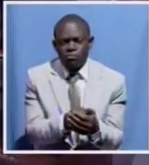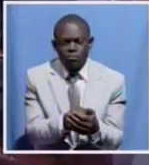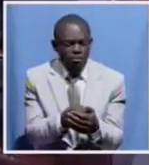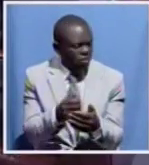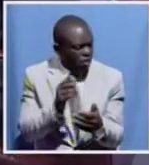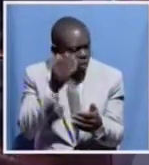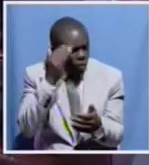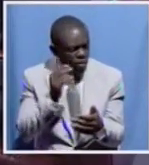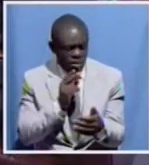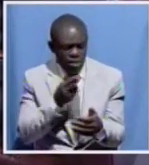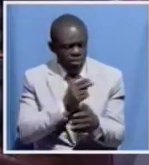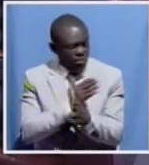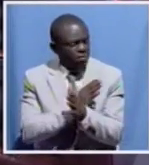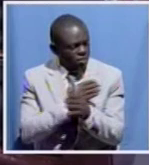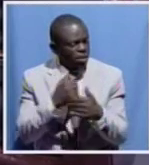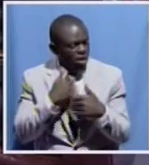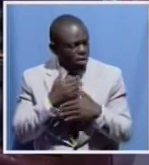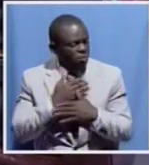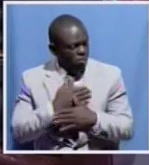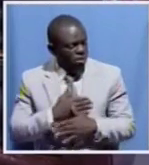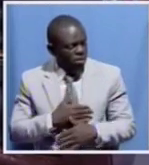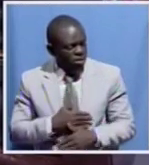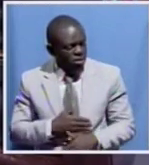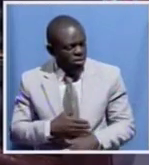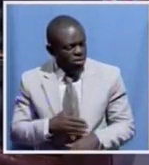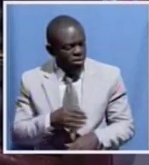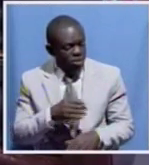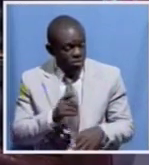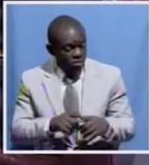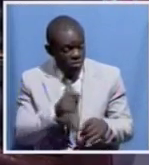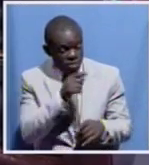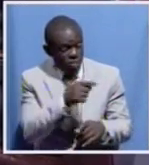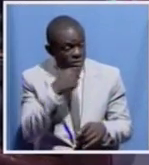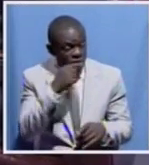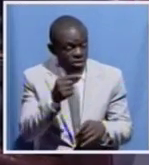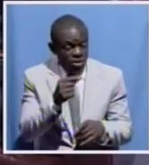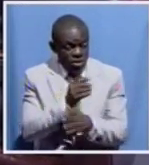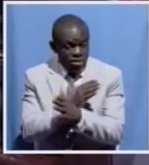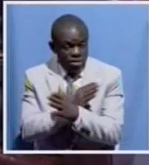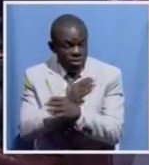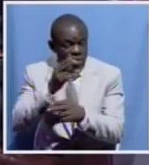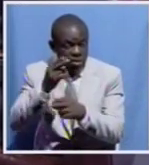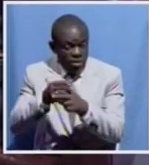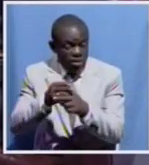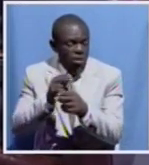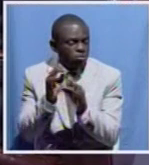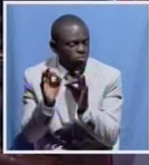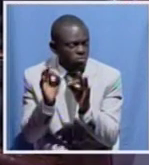anything anybody can argue about. Indeed. But then let's look at, you're saying the image is intact. But then when when you look